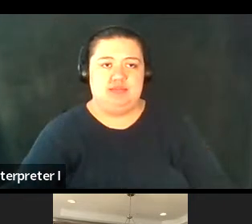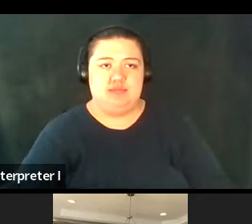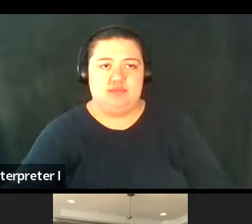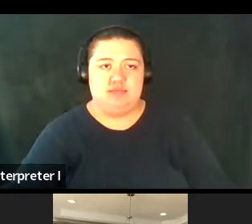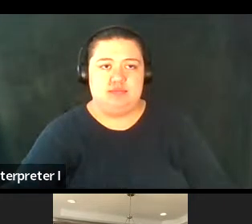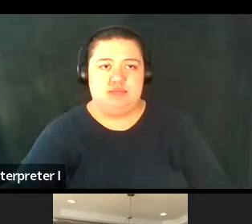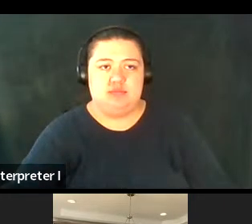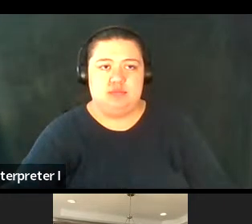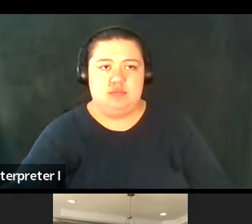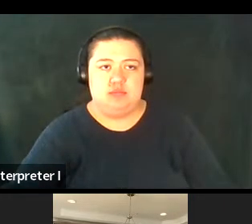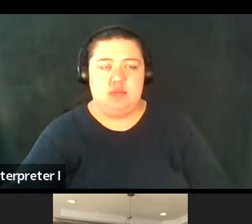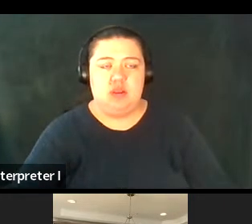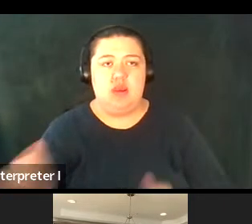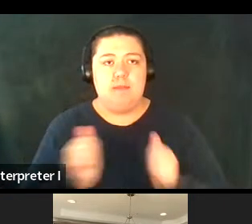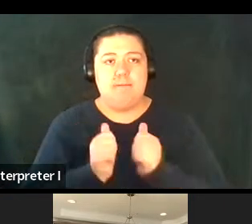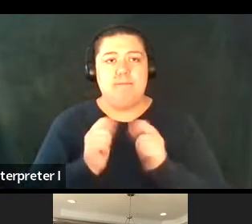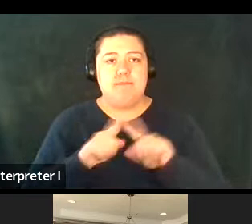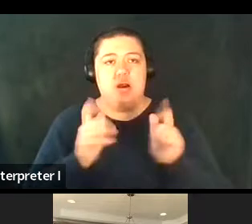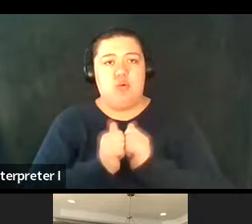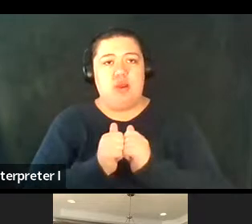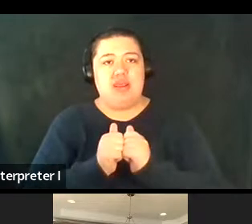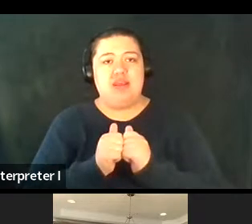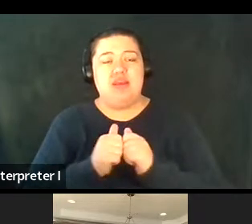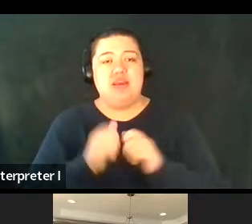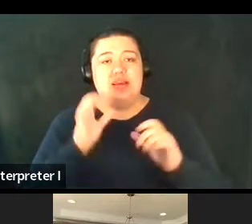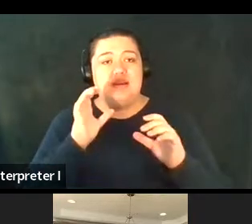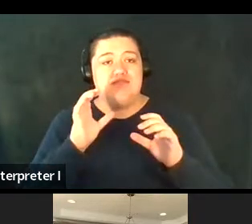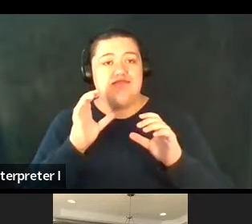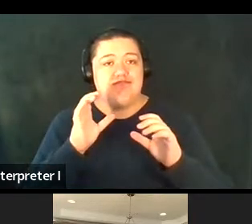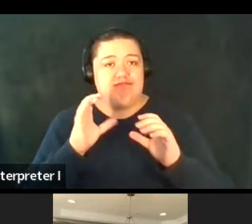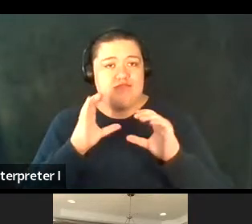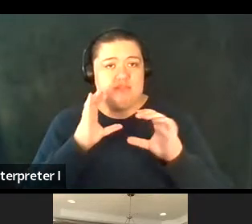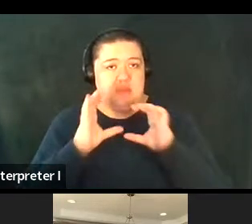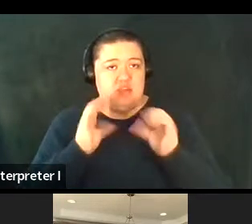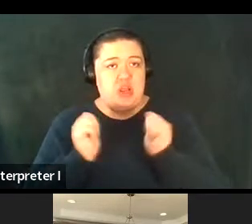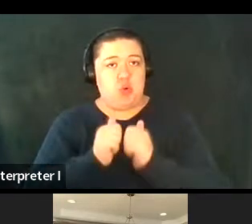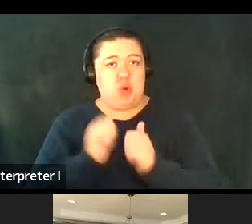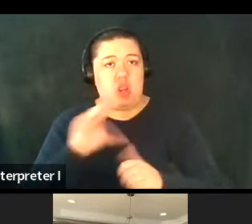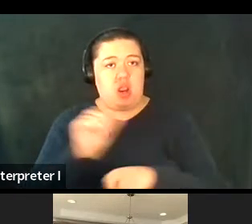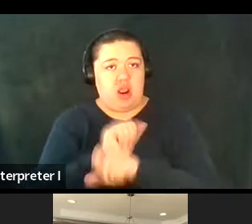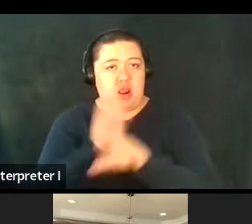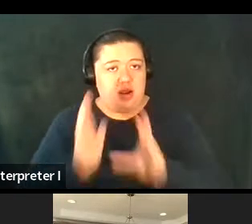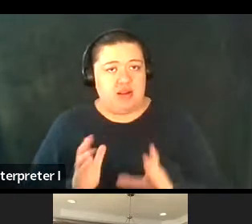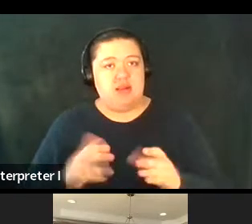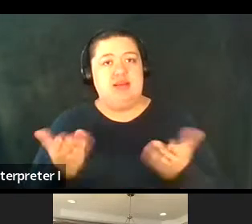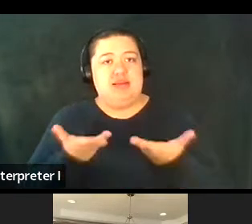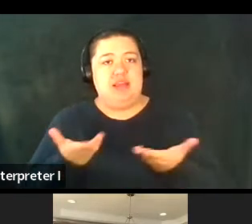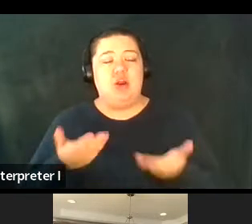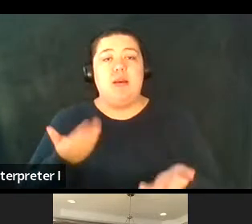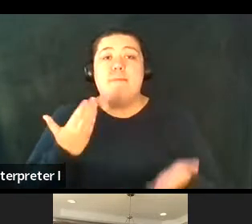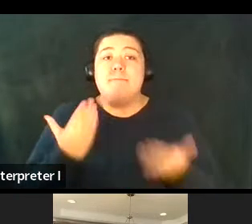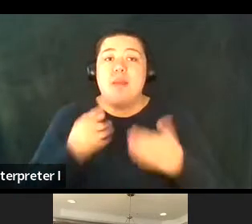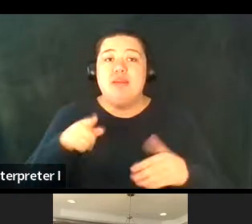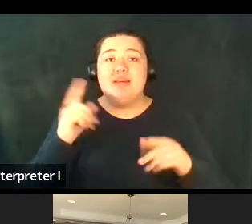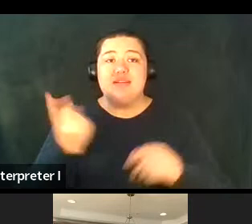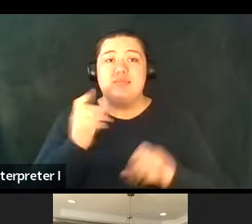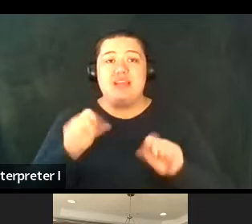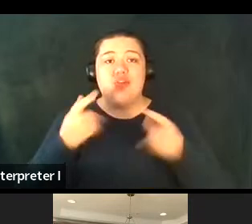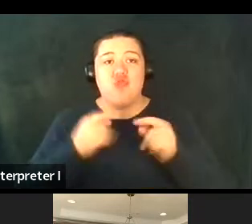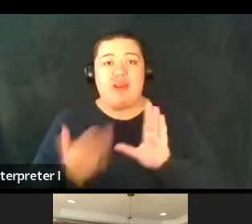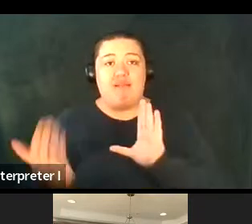But just in terms of conversations with colleagues here, perhaps this is something that we can try